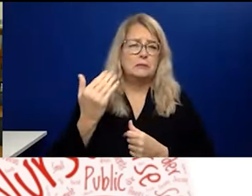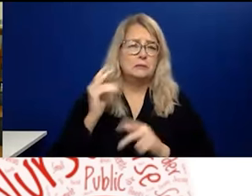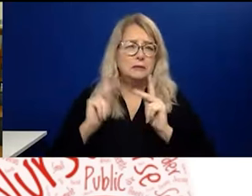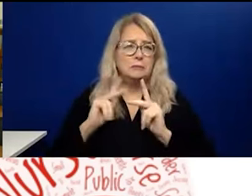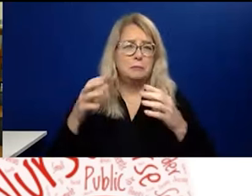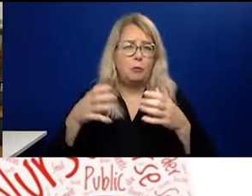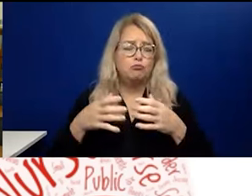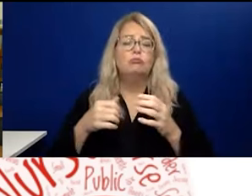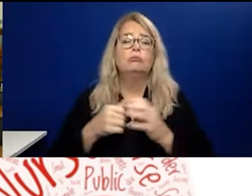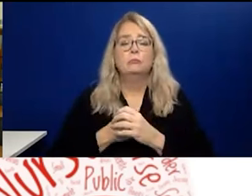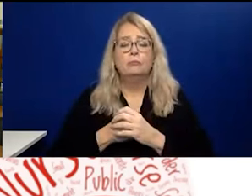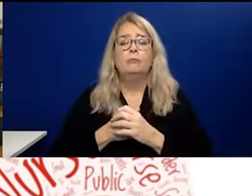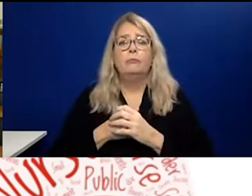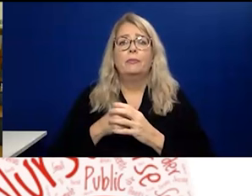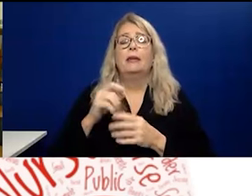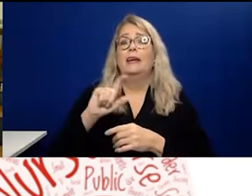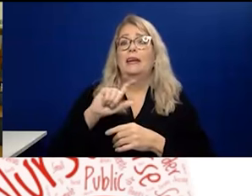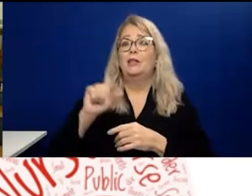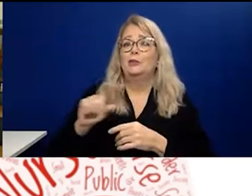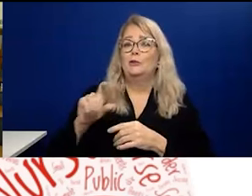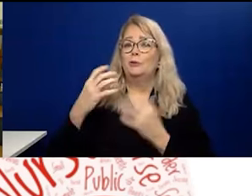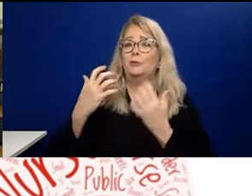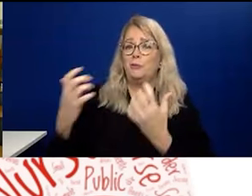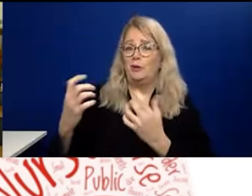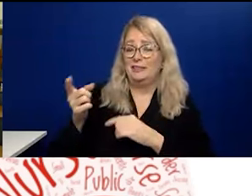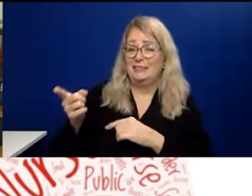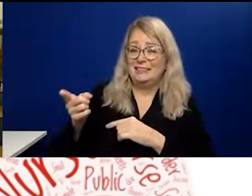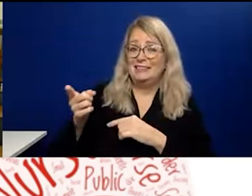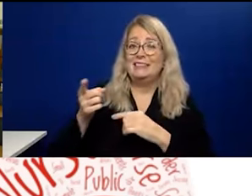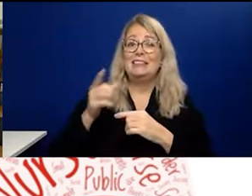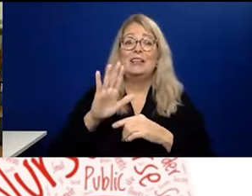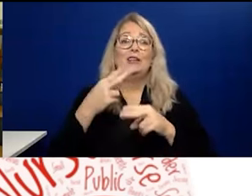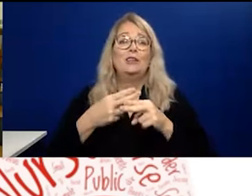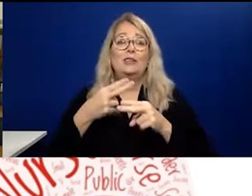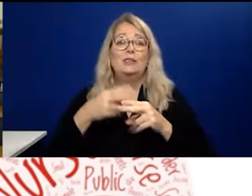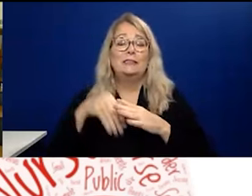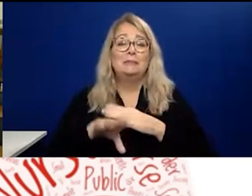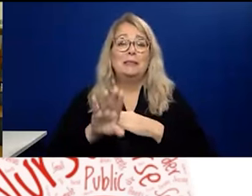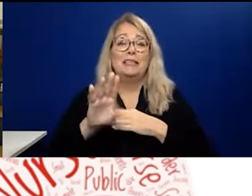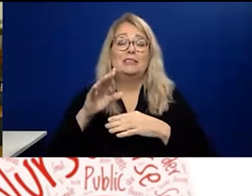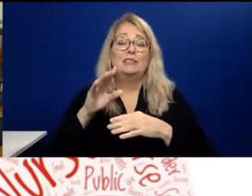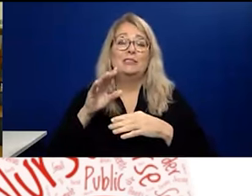unbeknownst to the Zoomers out there, your name is being entered into